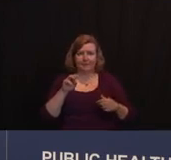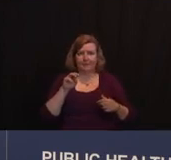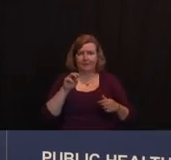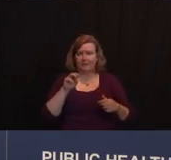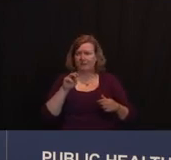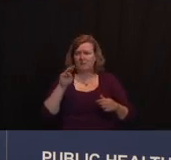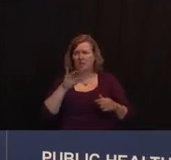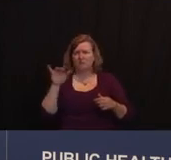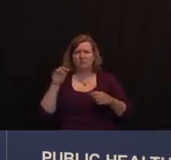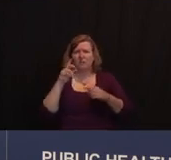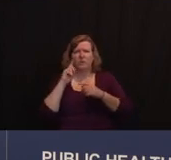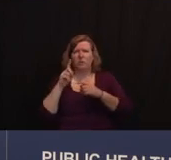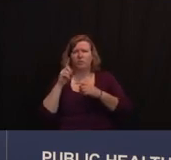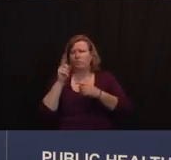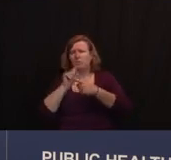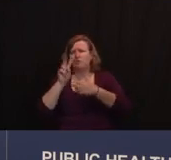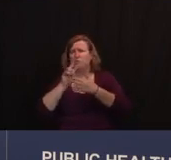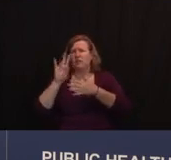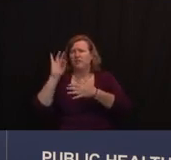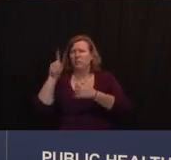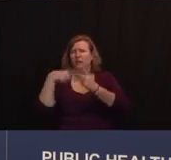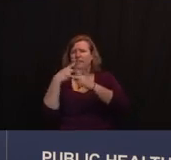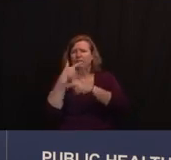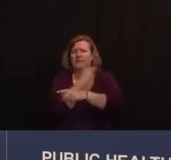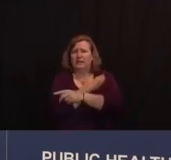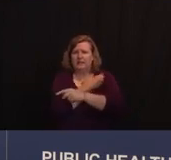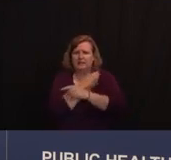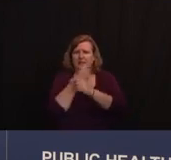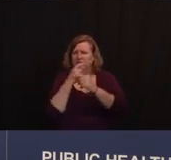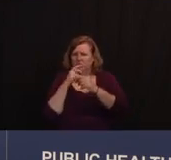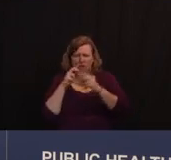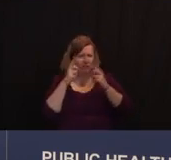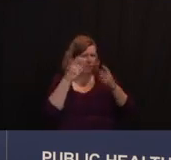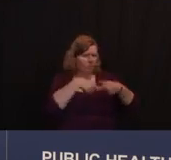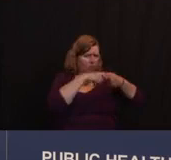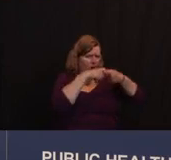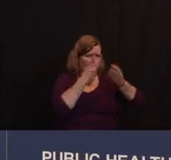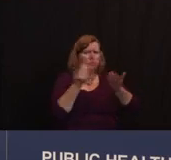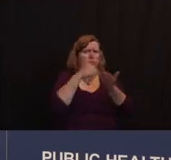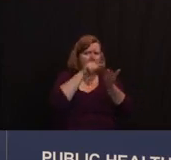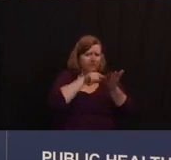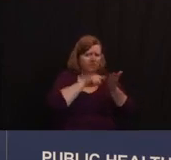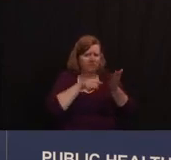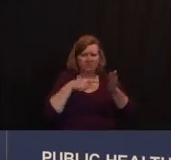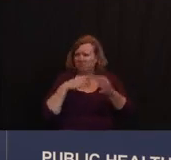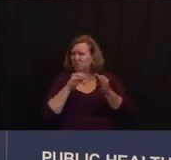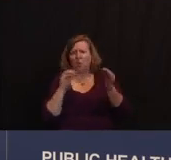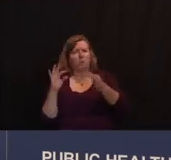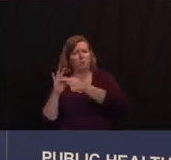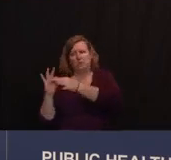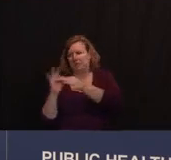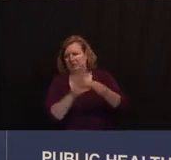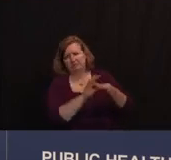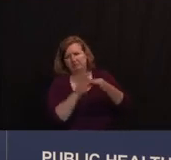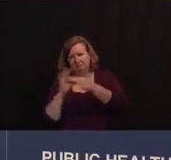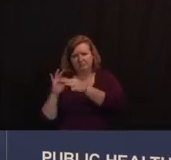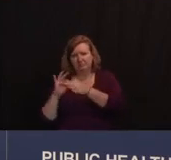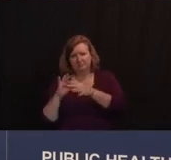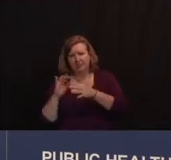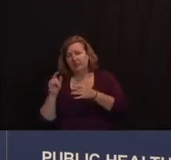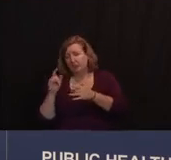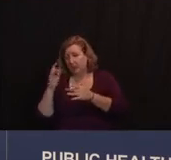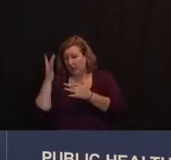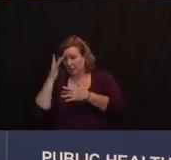few weeks. And then they restarted after they looked at the data and they felt that, in fact, there was an association. There was not an association